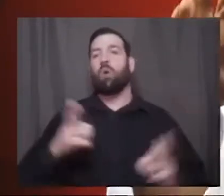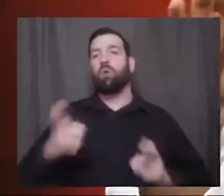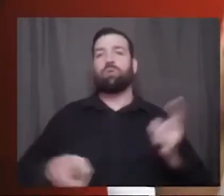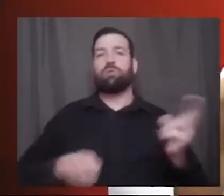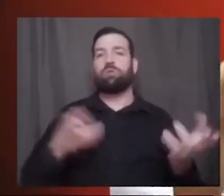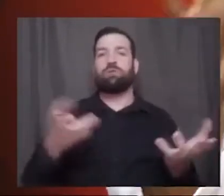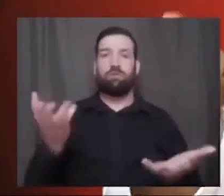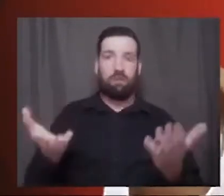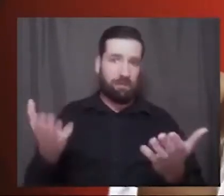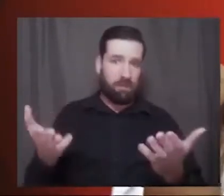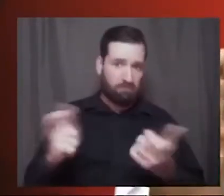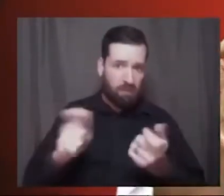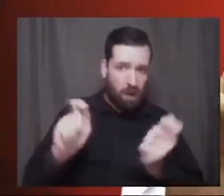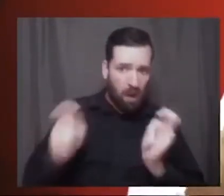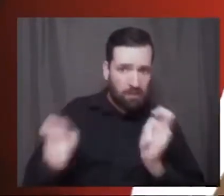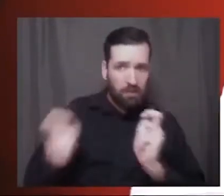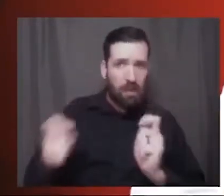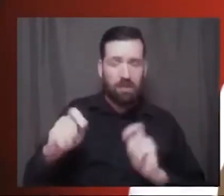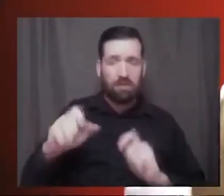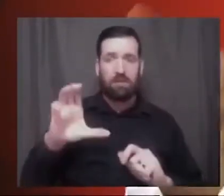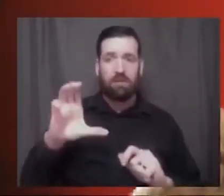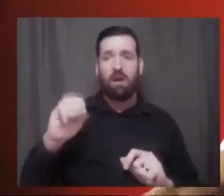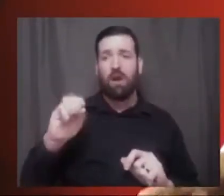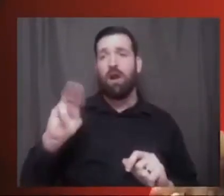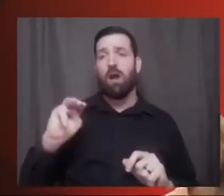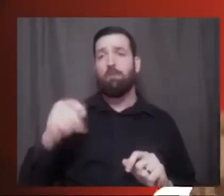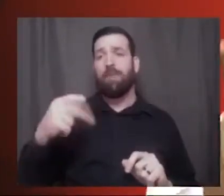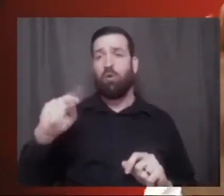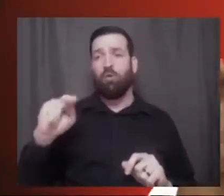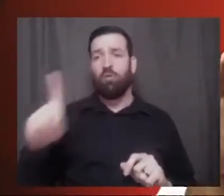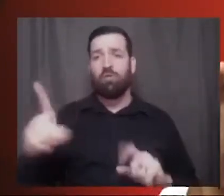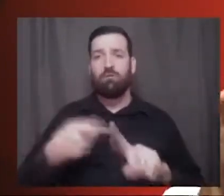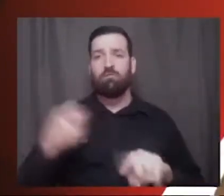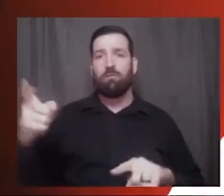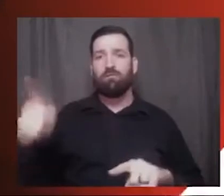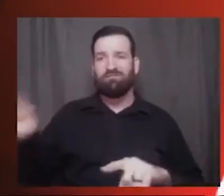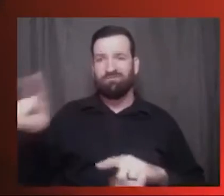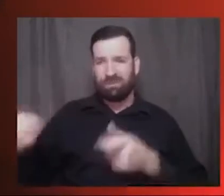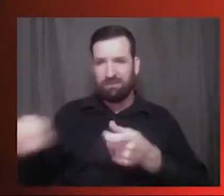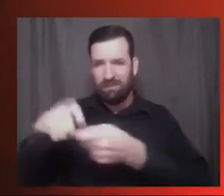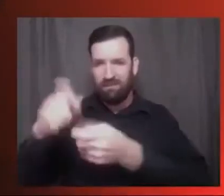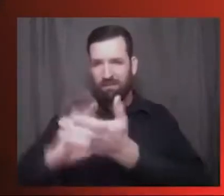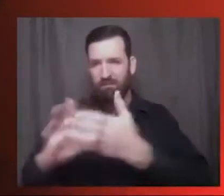customized compounded hormones from a compounding pharmacy or something like that. So